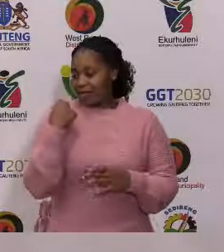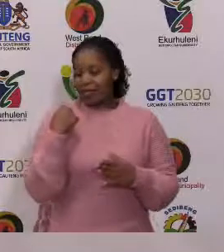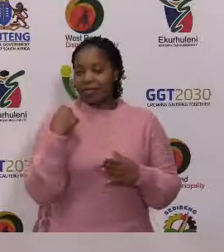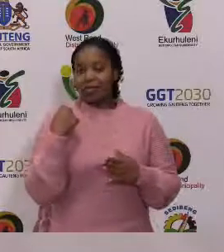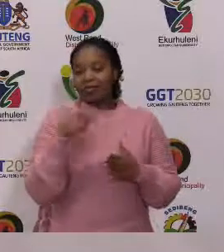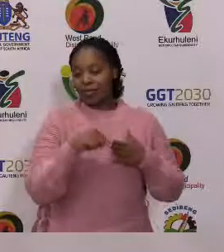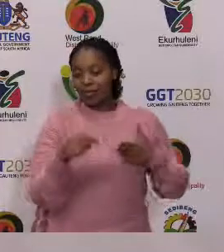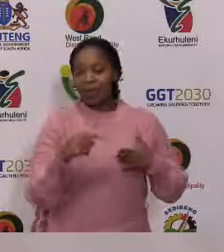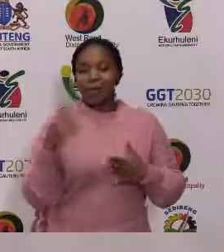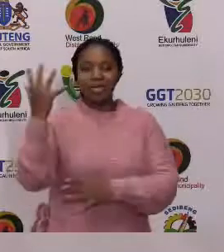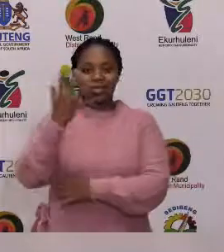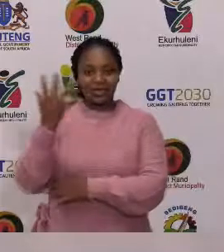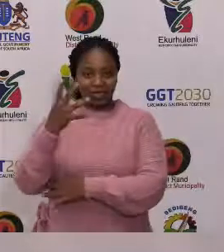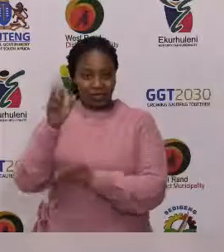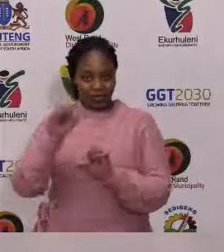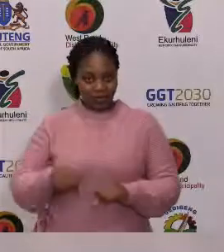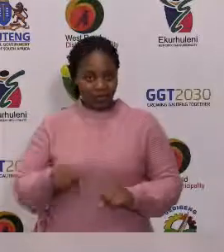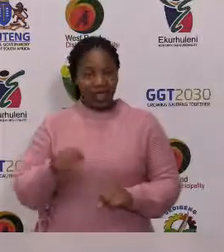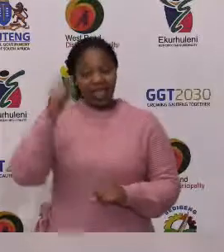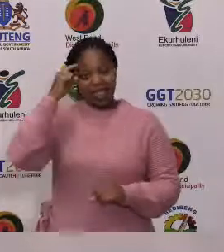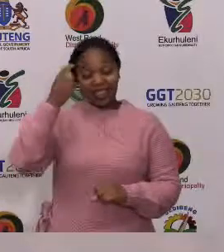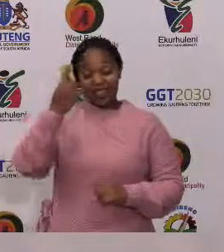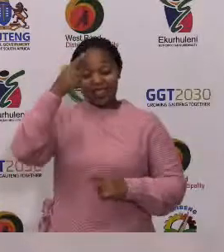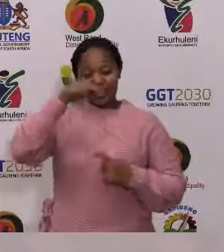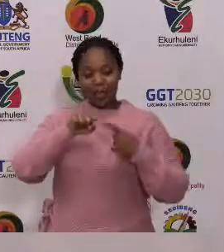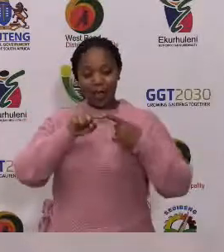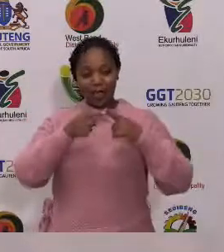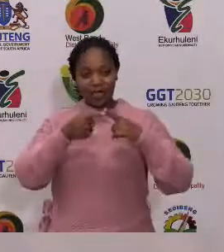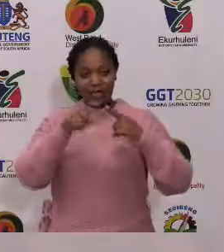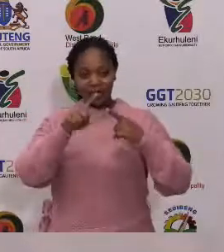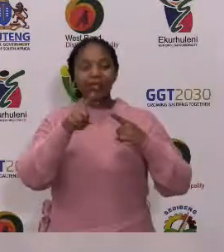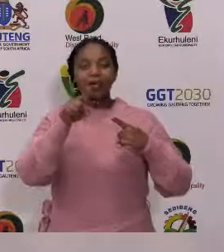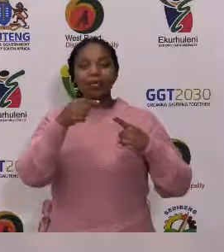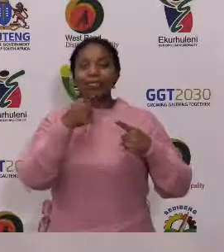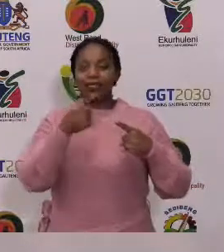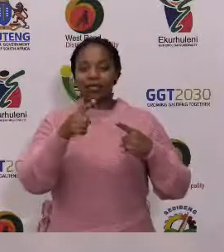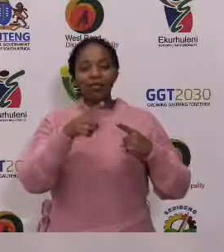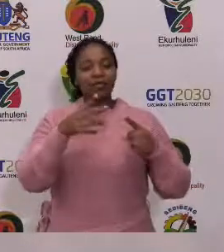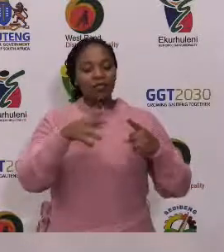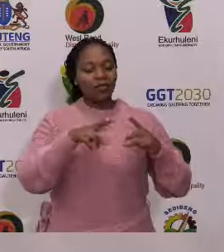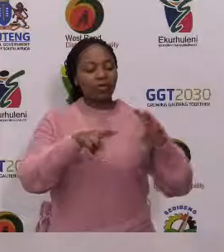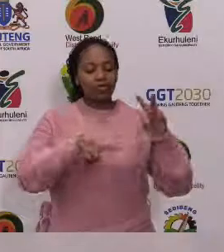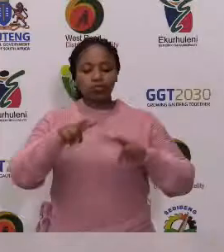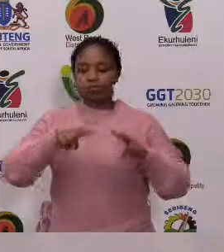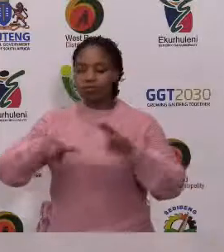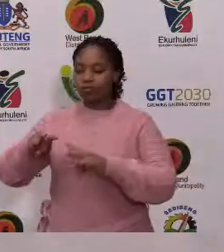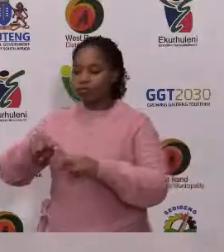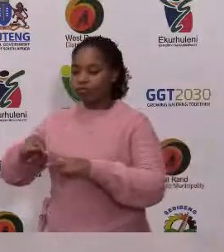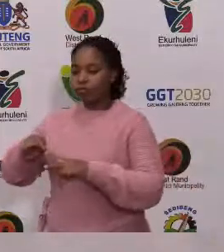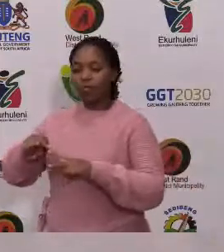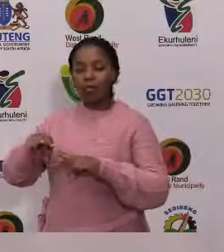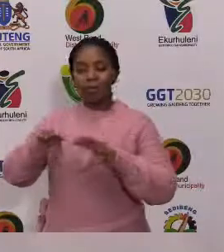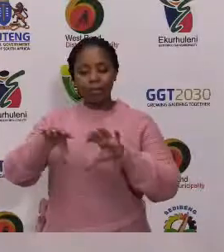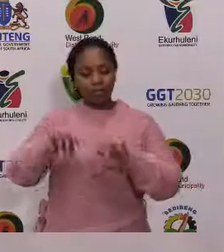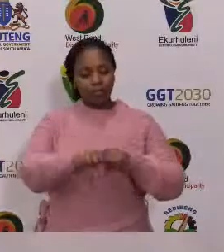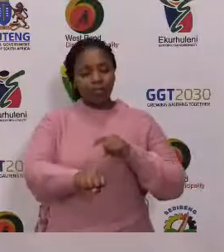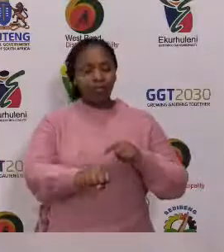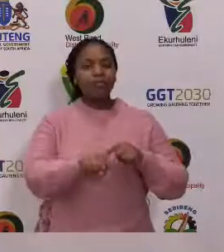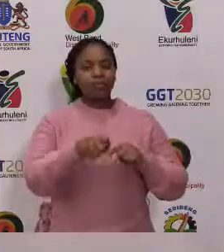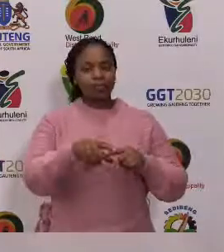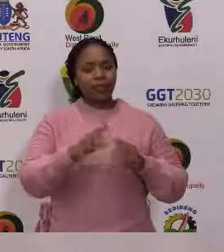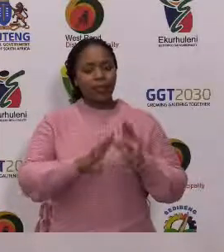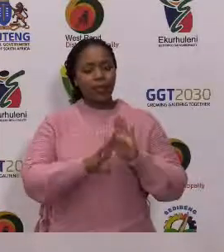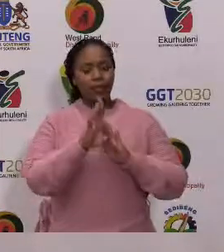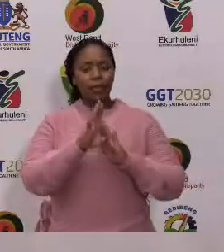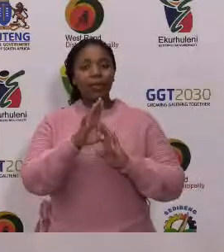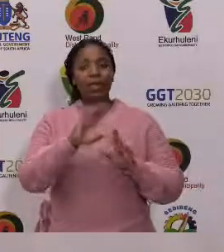presentations. I think the first point to make is that we have observed a spike in COVID-19 cases in Gauteng in the past week, and this